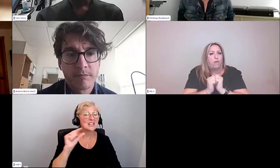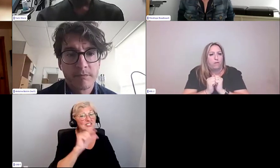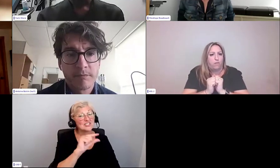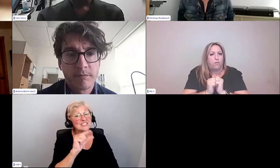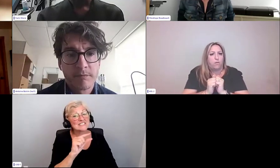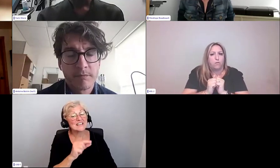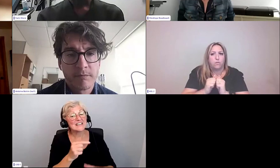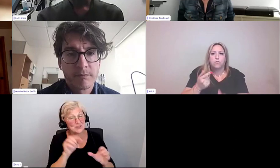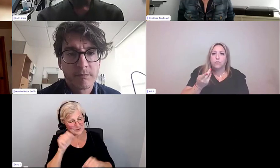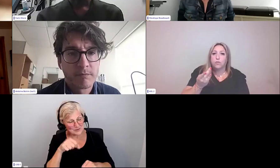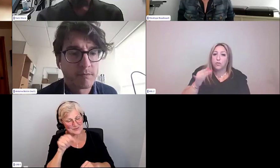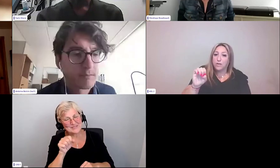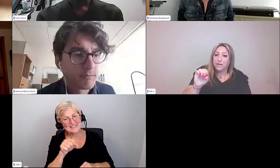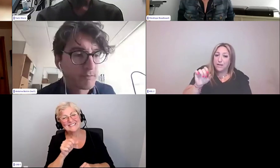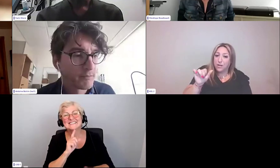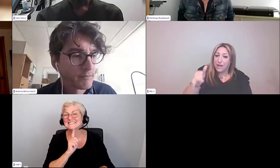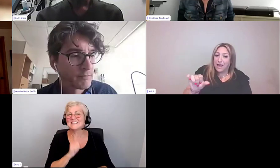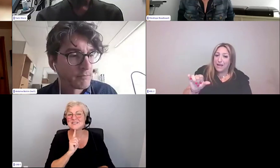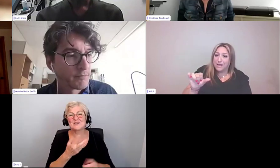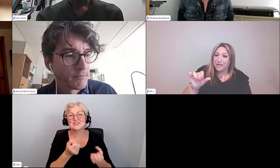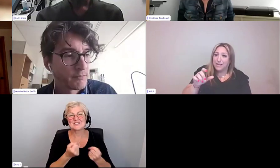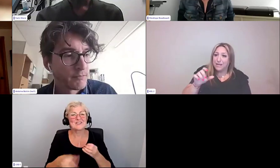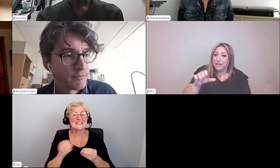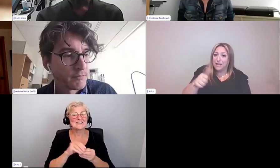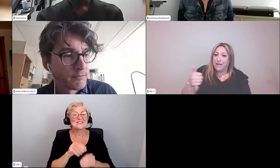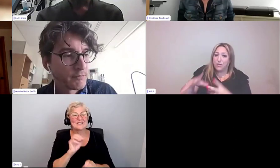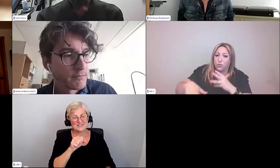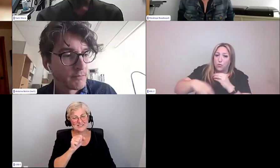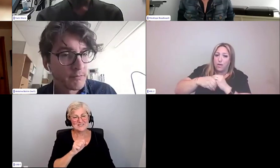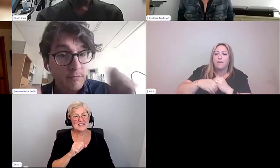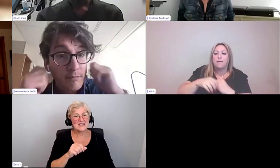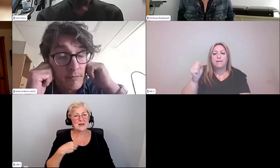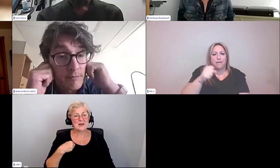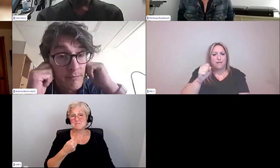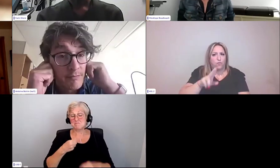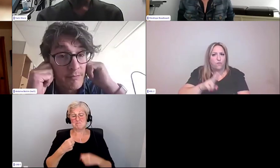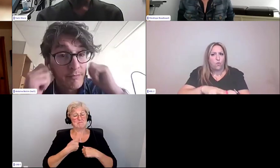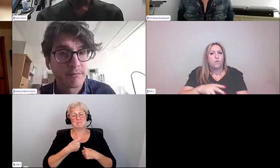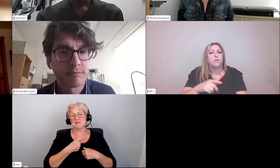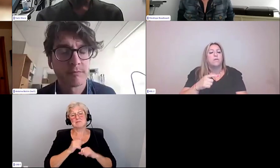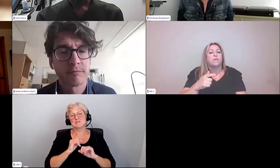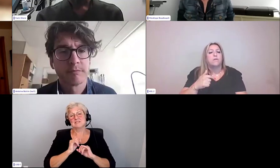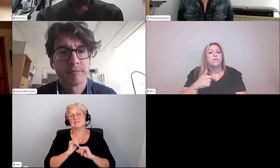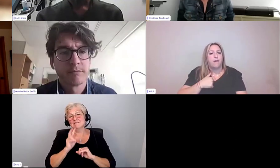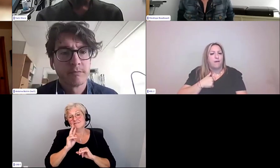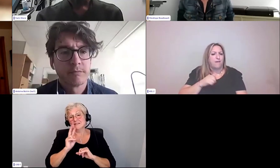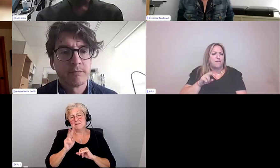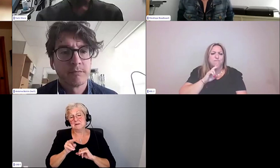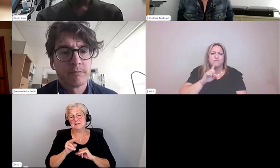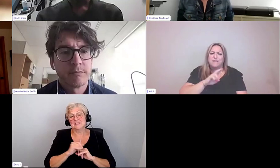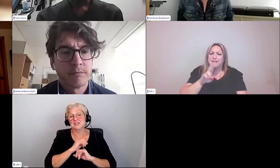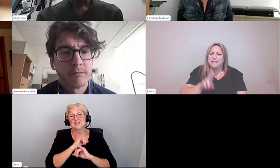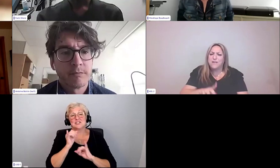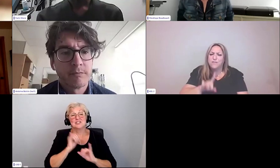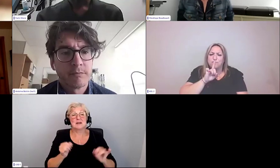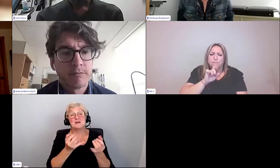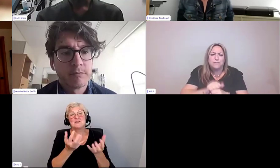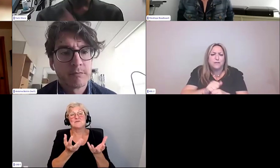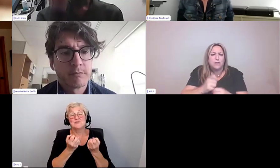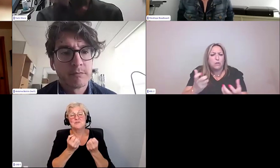Ghislaine, you would like to share? Yes, of course. I never really